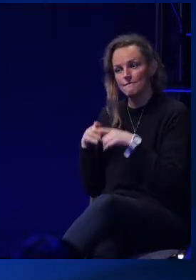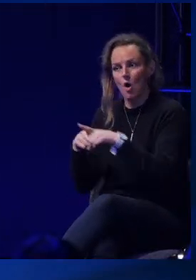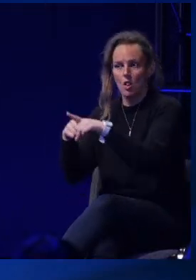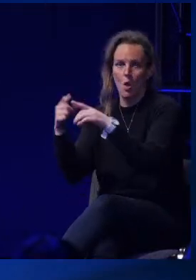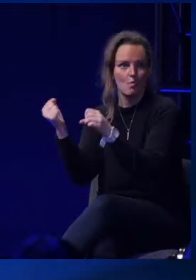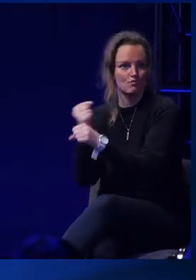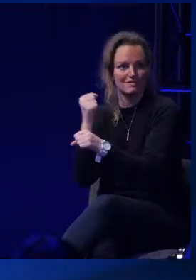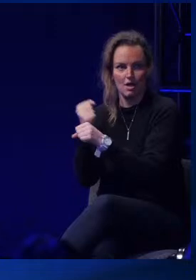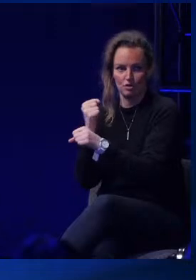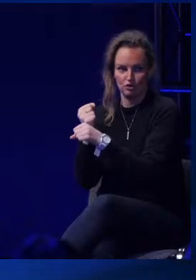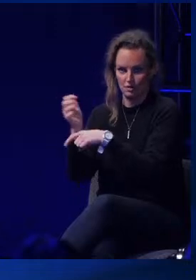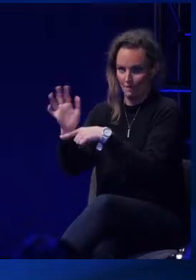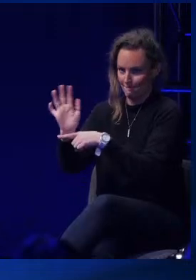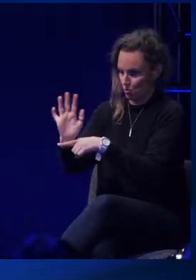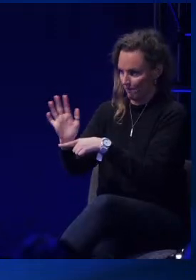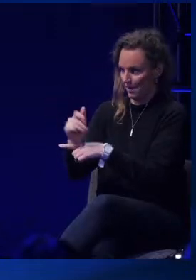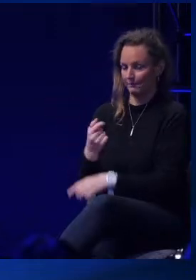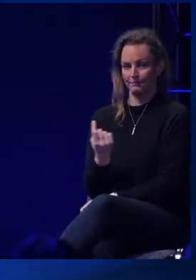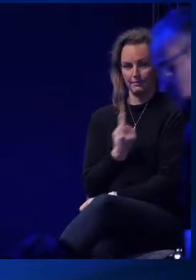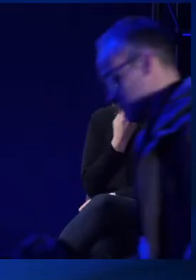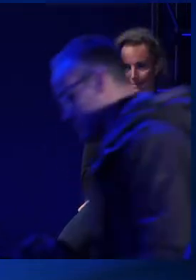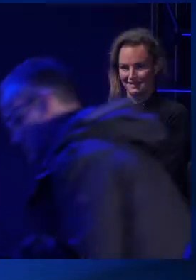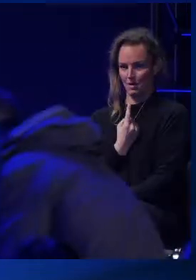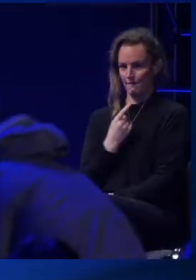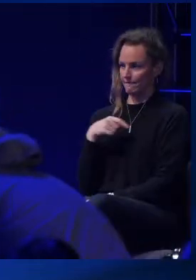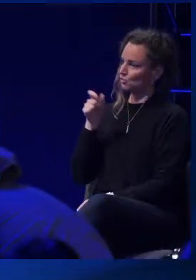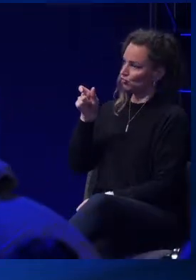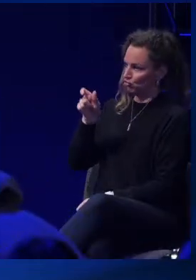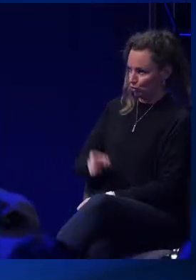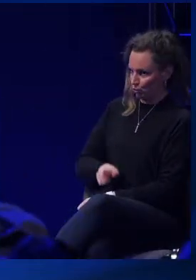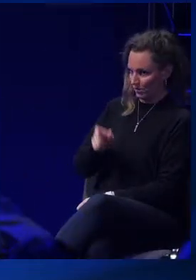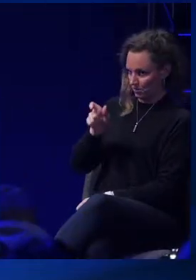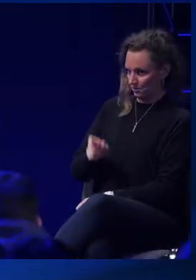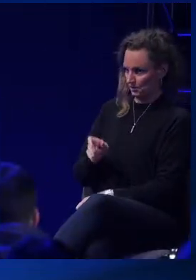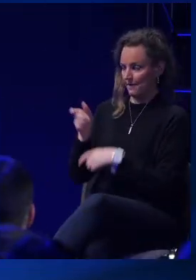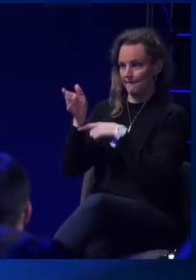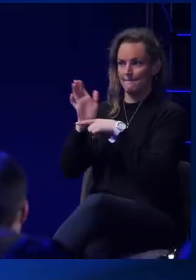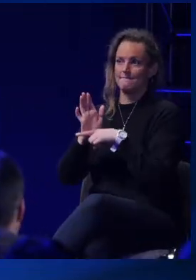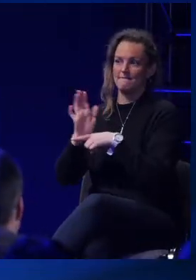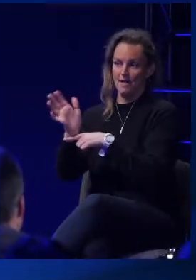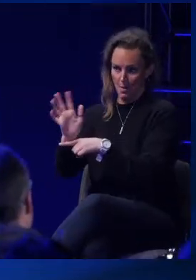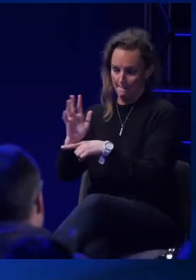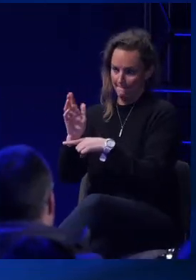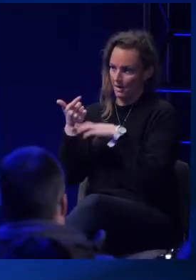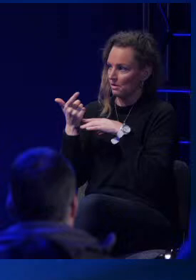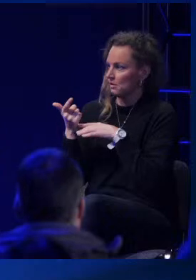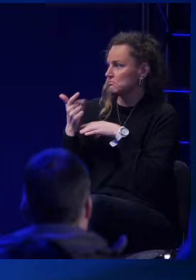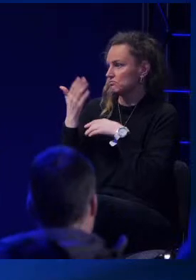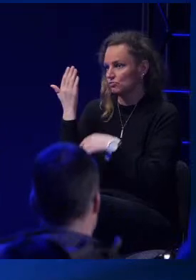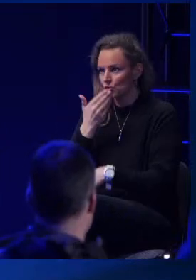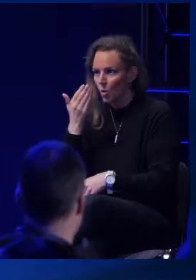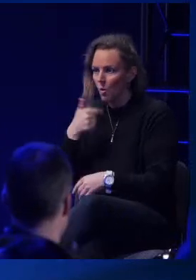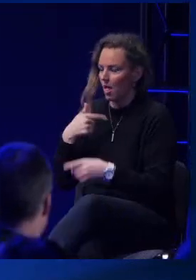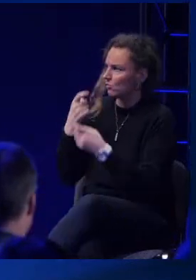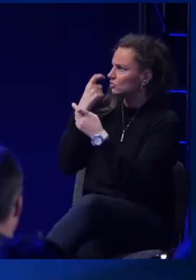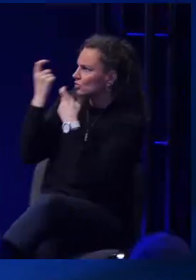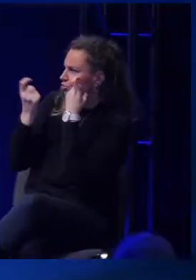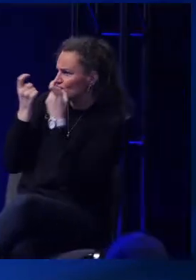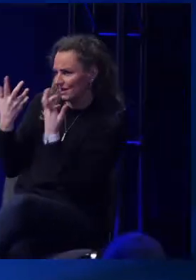movie. I was a student in a film school. As any student, I was curious how it's made, and this is how I